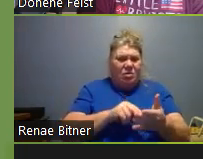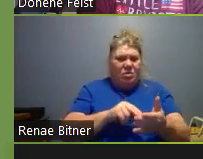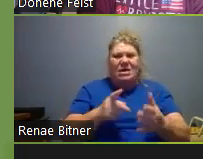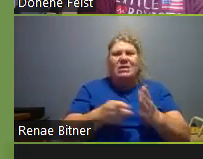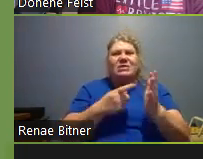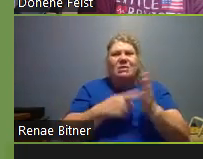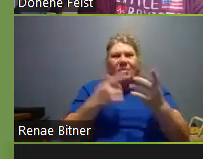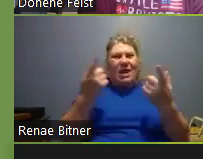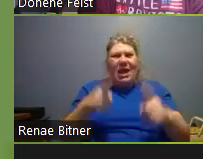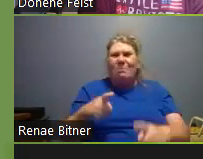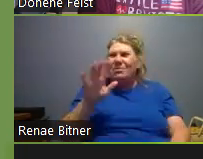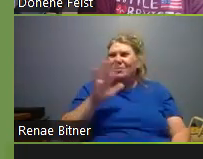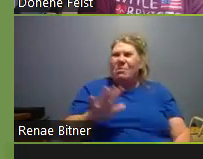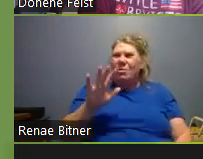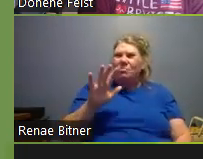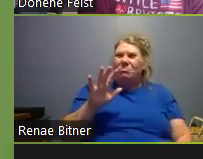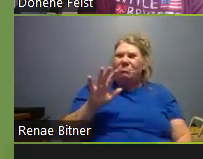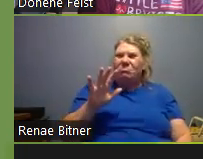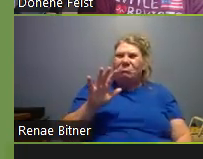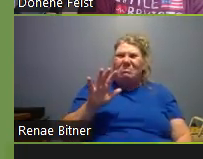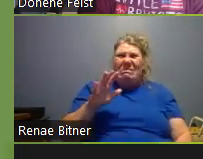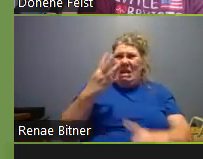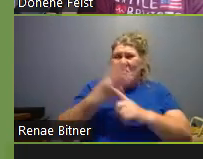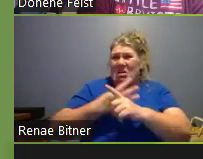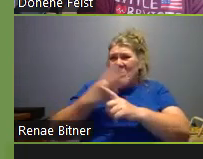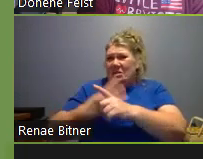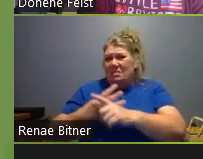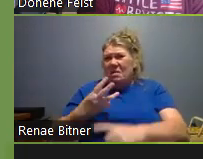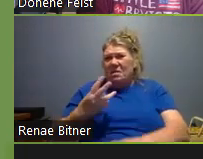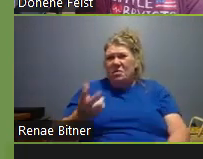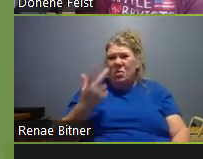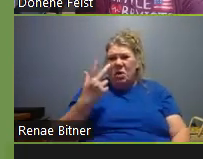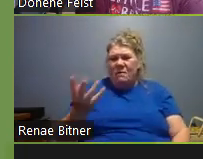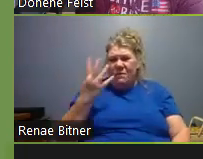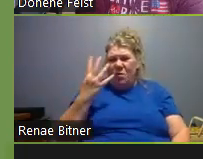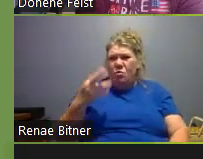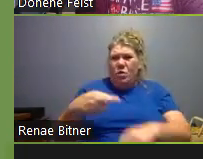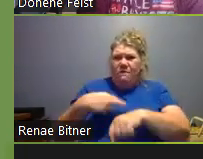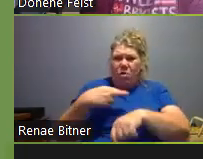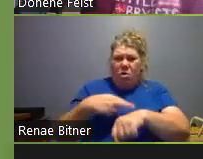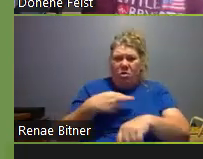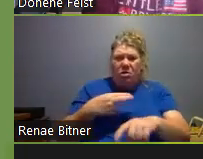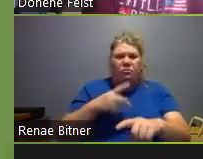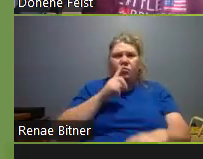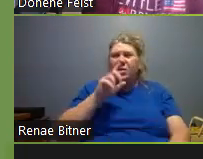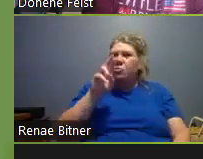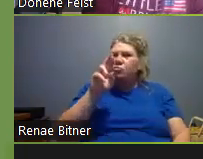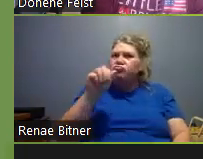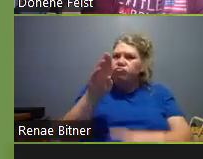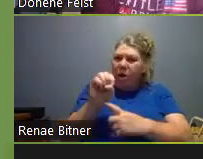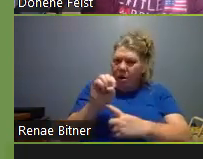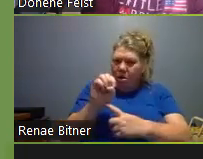happens about once every 6 to 7 months that we'll get 3 or 4 referrals of really